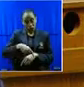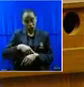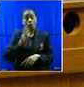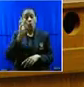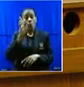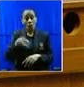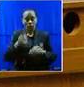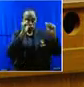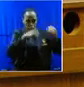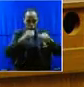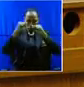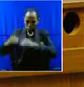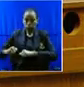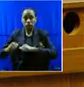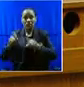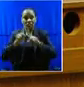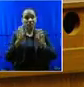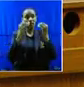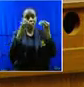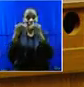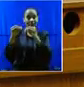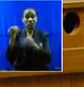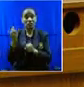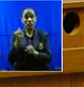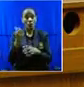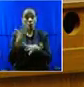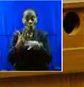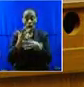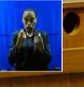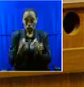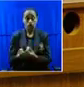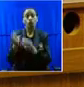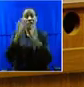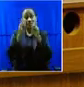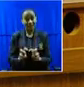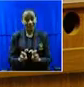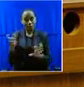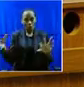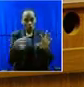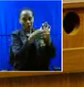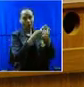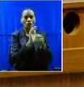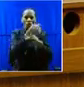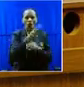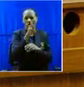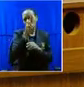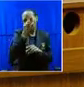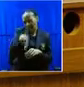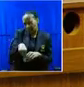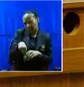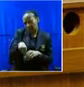with independent power producers to connect over 2,000 megawatts of additional